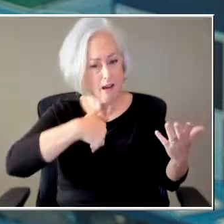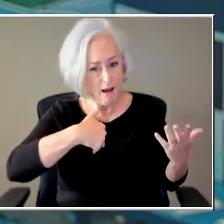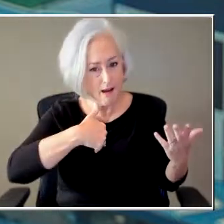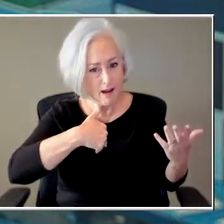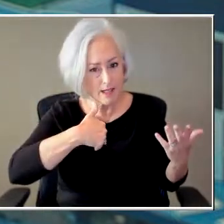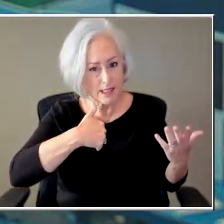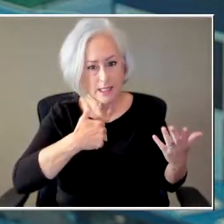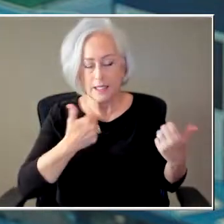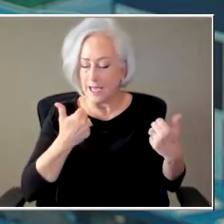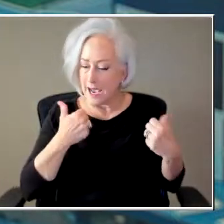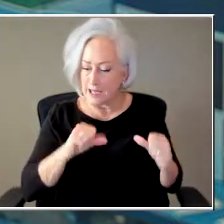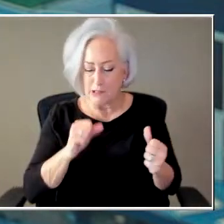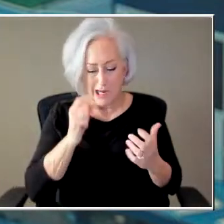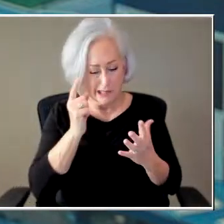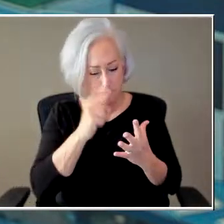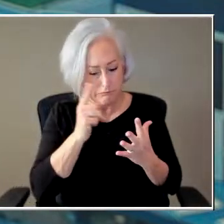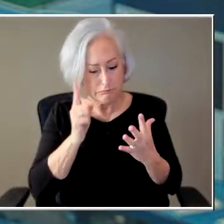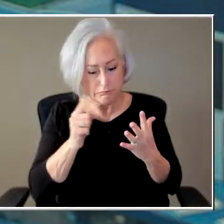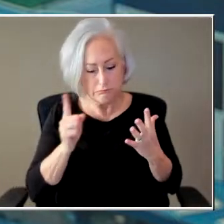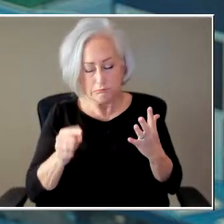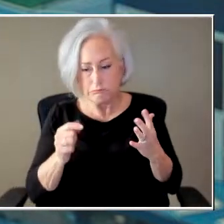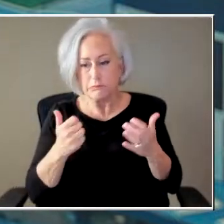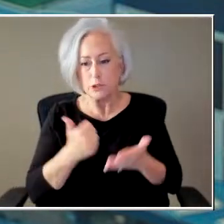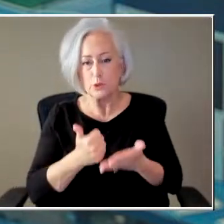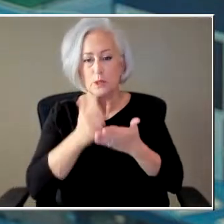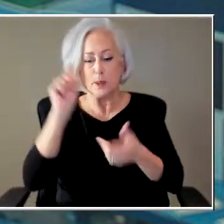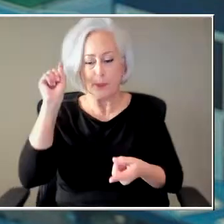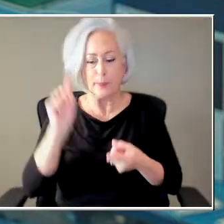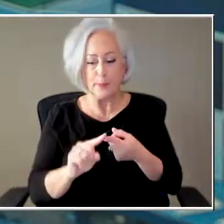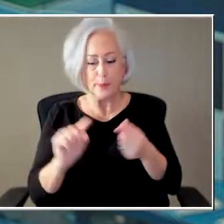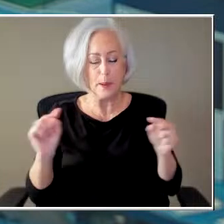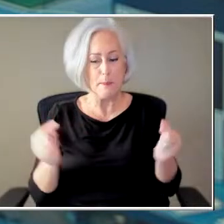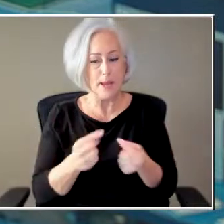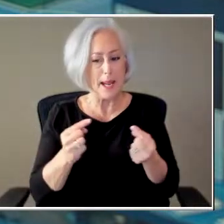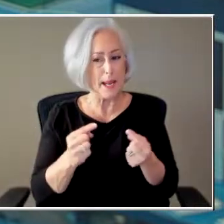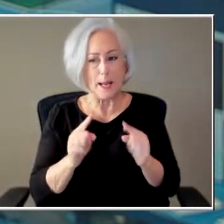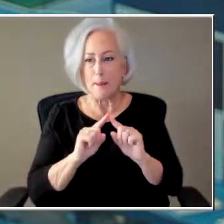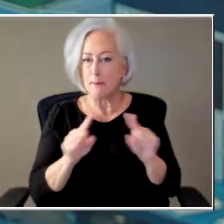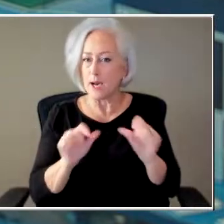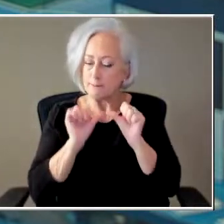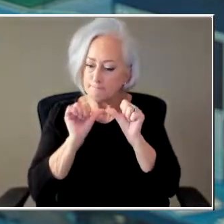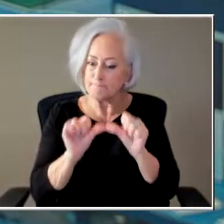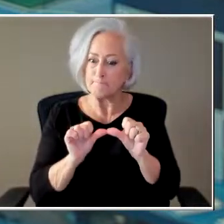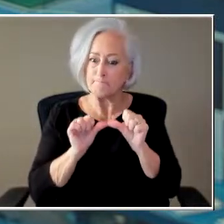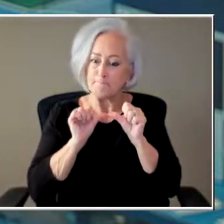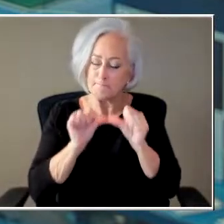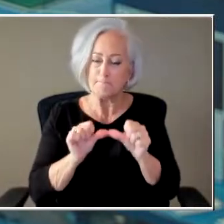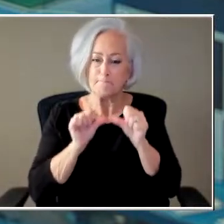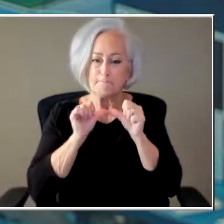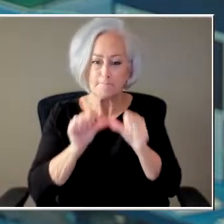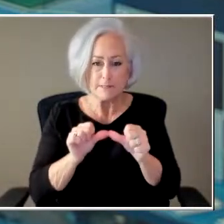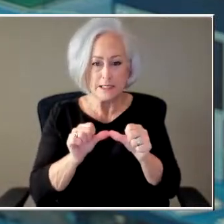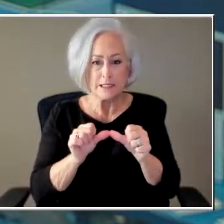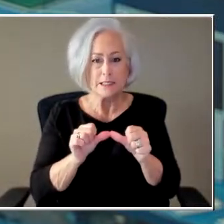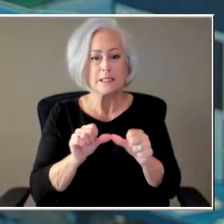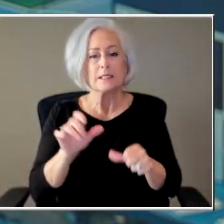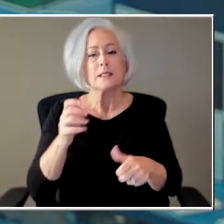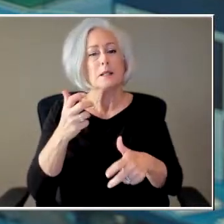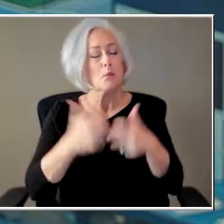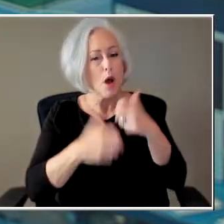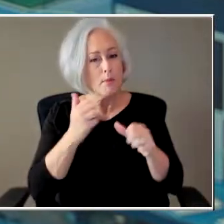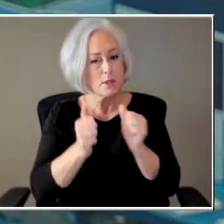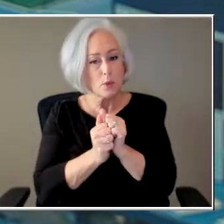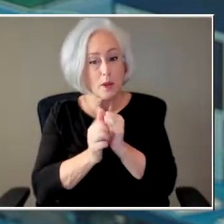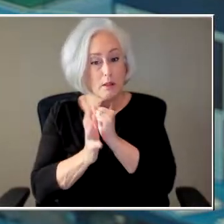usual things to help resolve it, but it just was not going away. And I was also just having some, bowel issues,